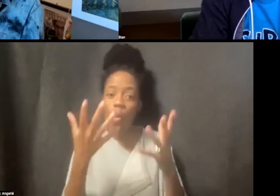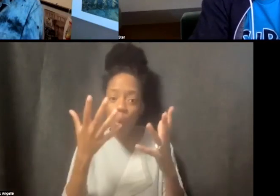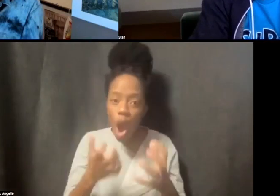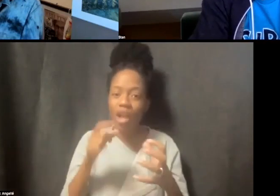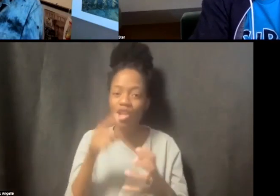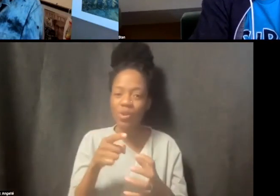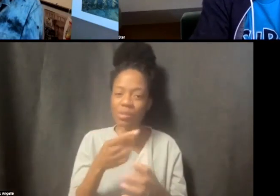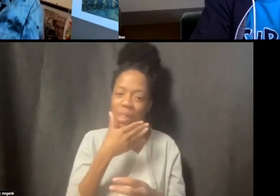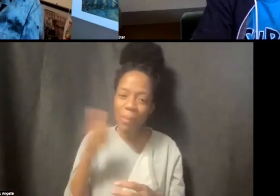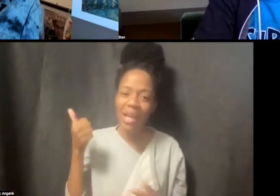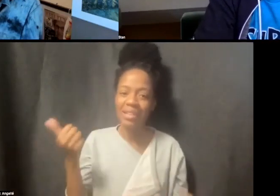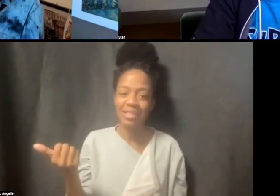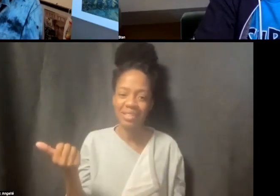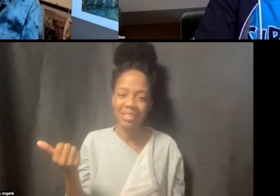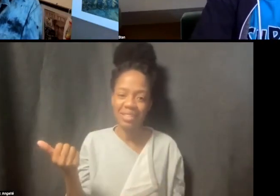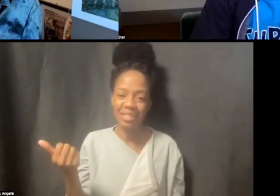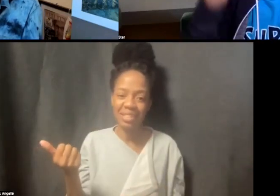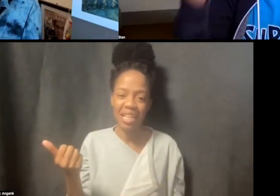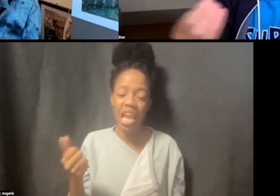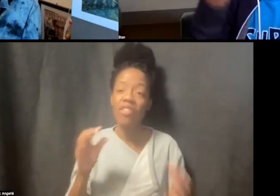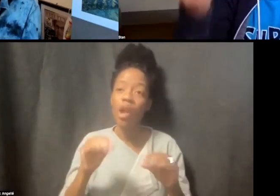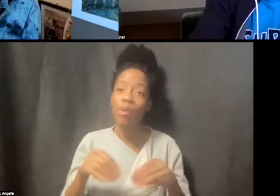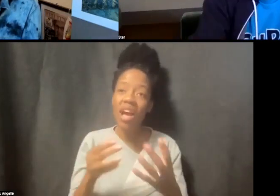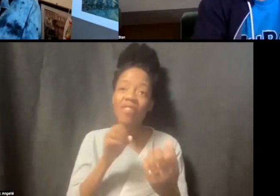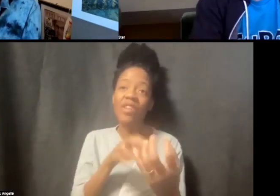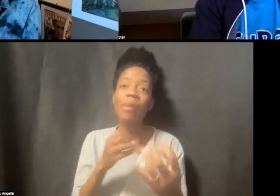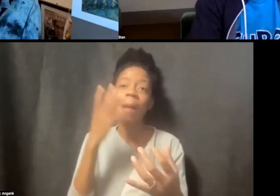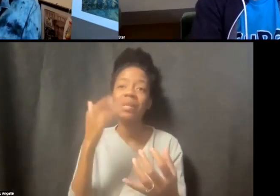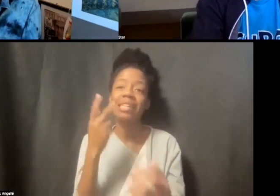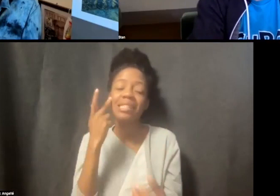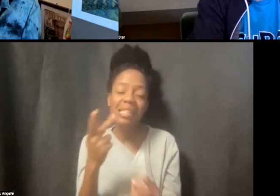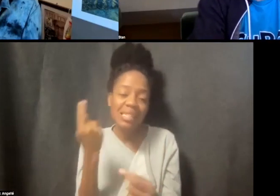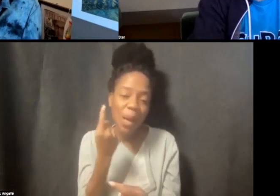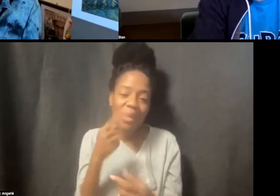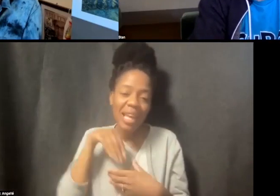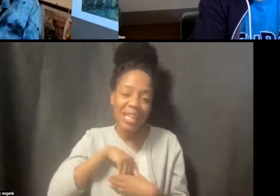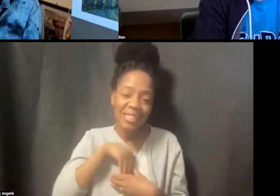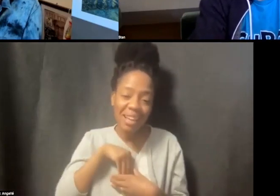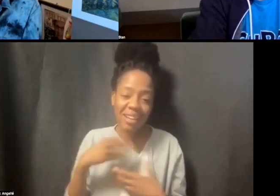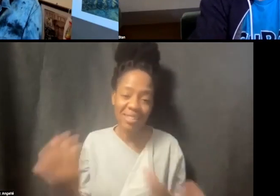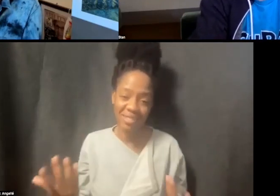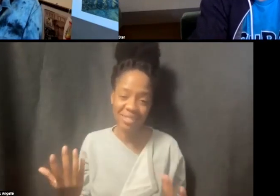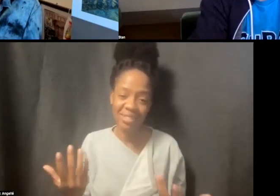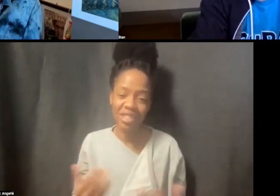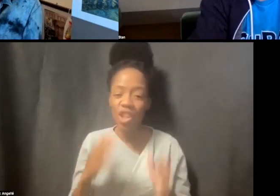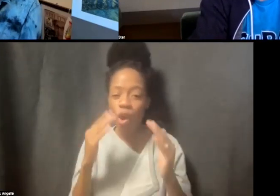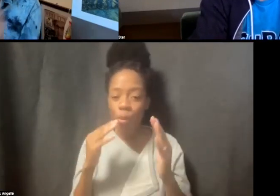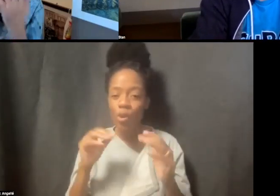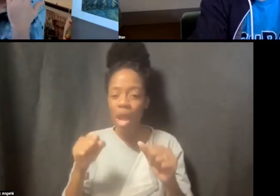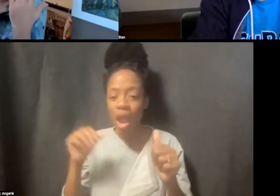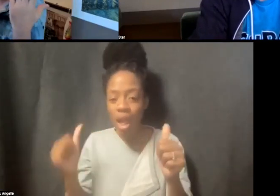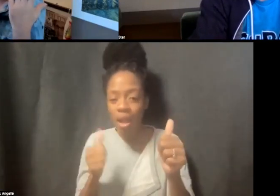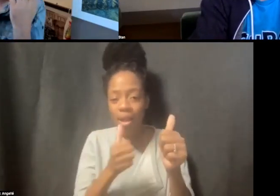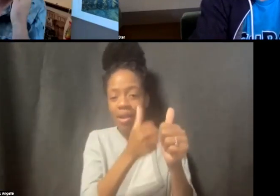be the best that you can be. And when they give notes, it's because they see something in you and hope that you can get to it. Now,